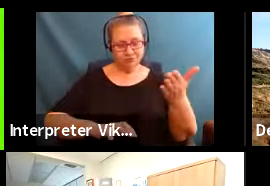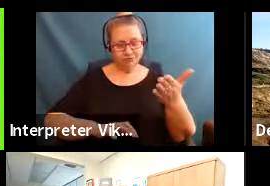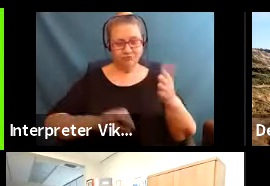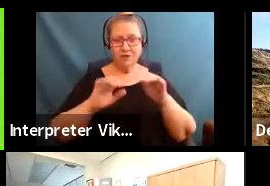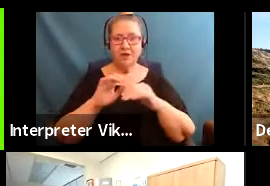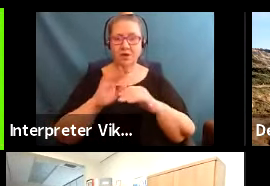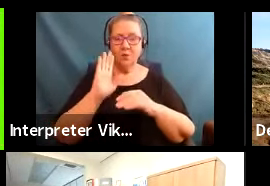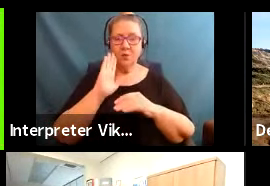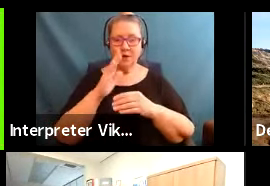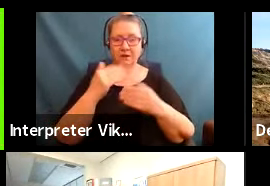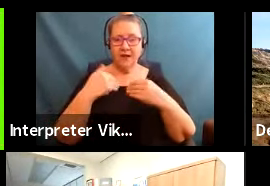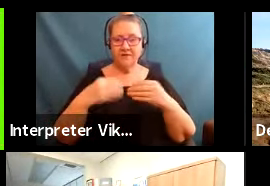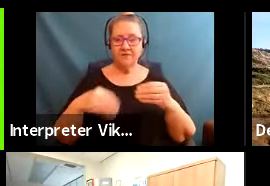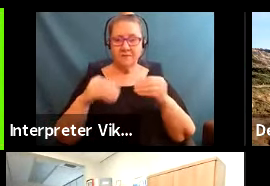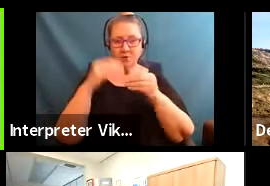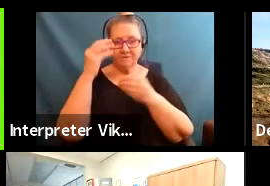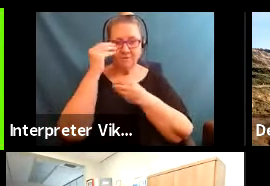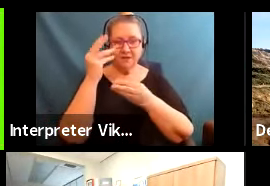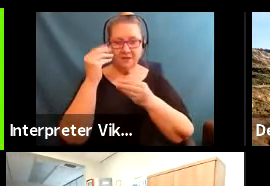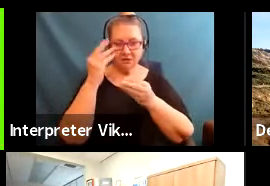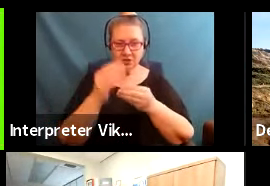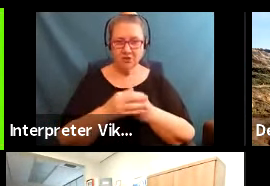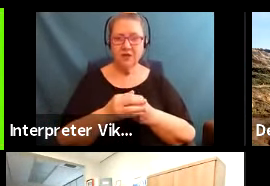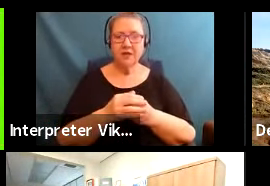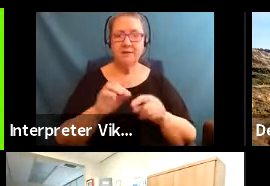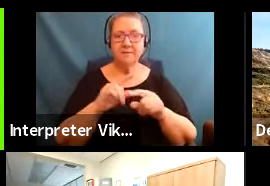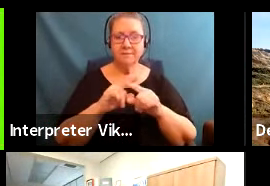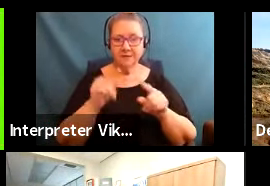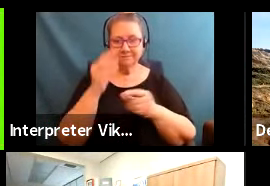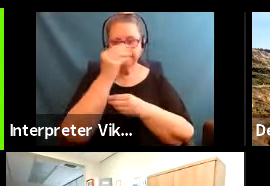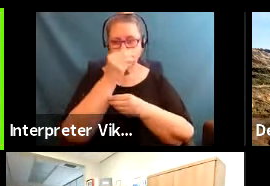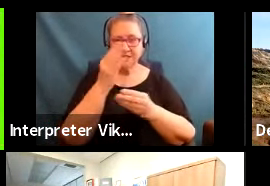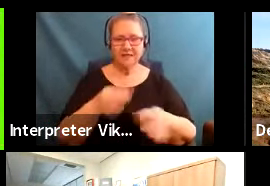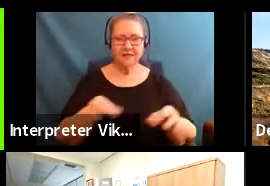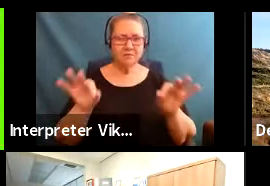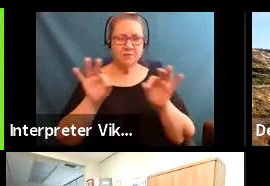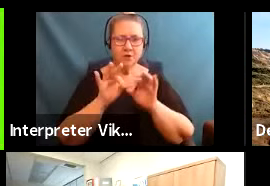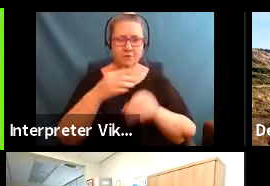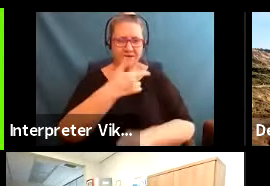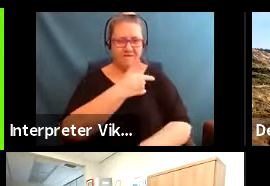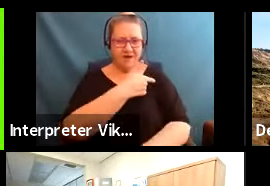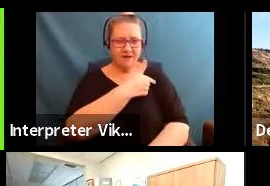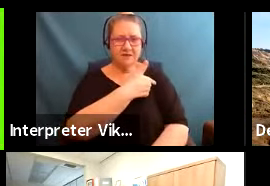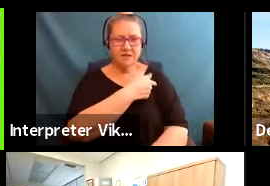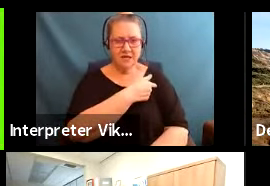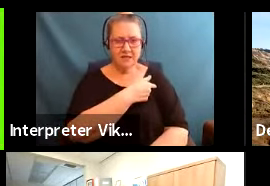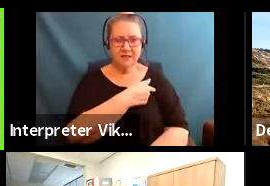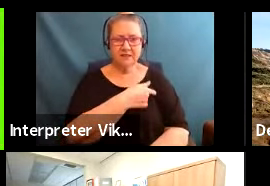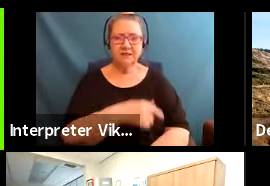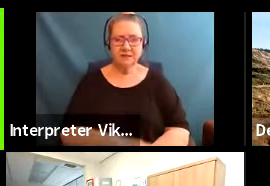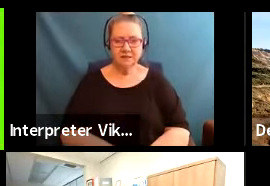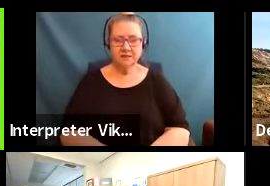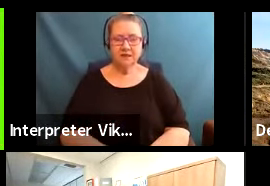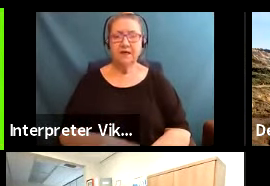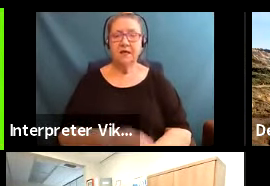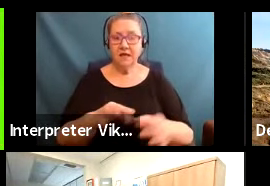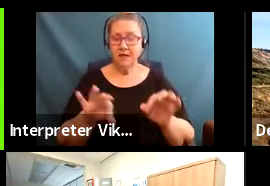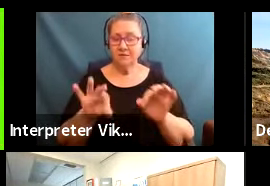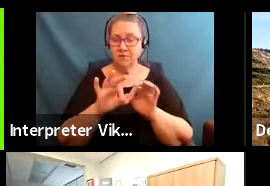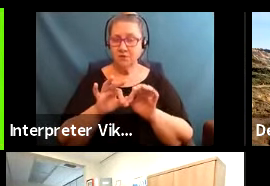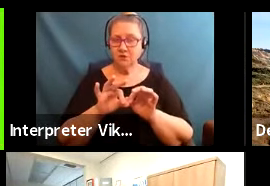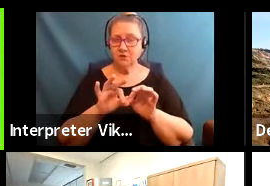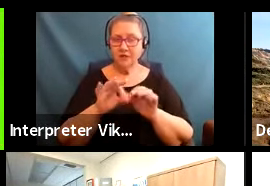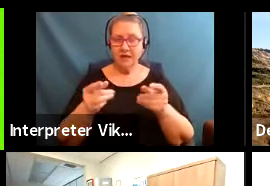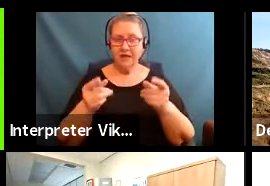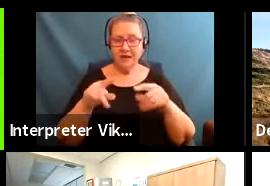let people know that, you know, again, it's so important to get vaccinated, and that the important things that happened